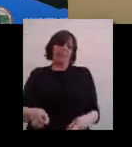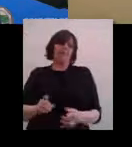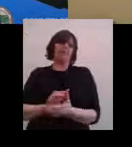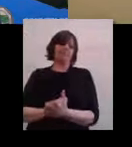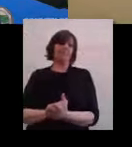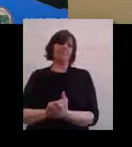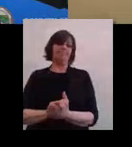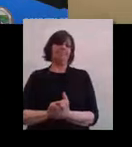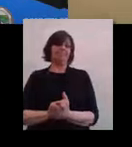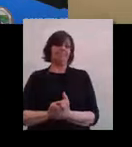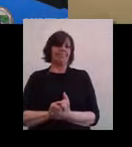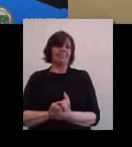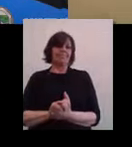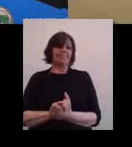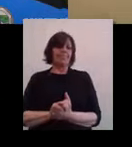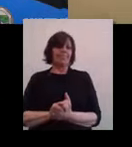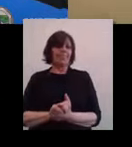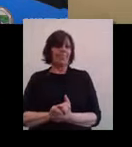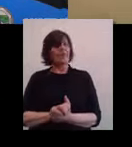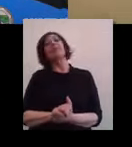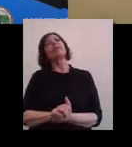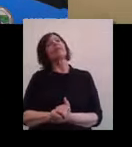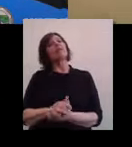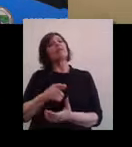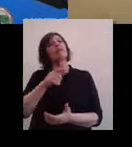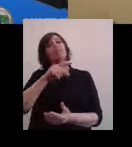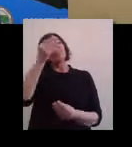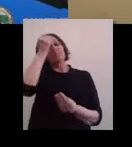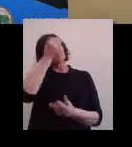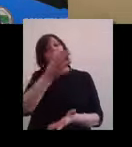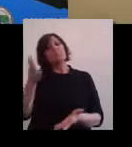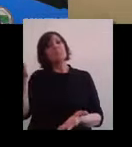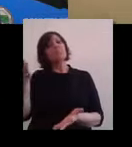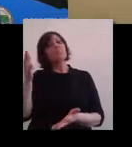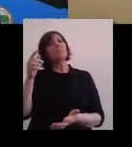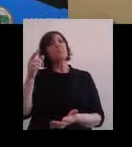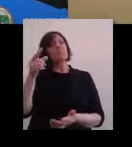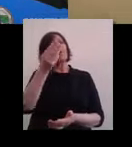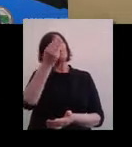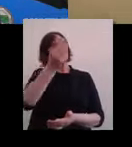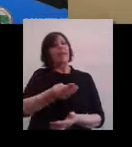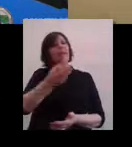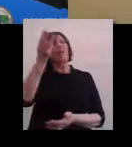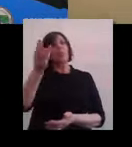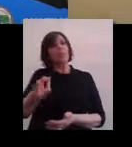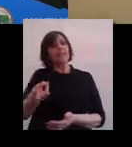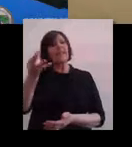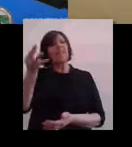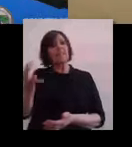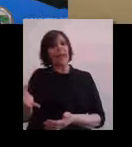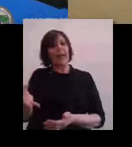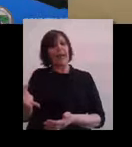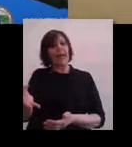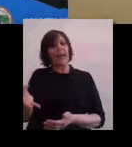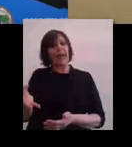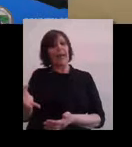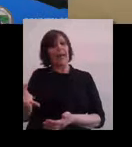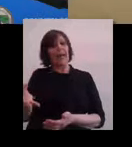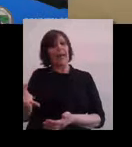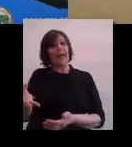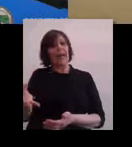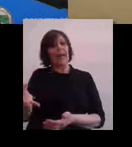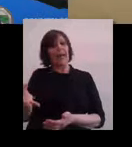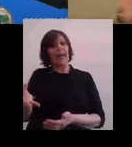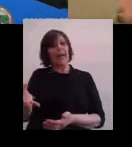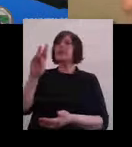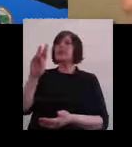public. So the public should be advised that we'll be doing these on Monday, Wednesday, and Friday. I want to thank Dr. Burstein and her team from the Erie County Department of Health for the work